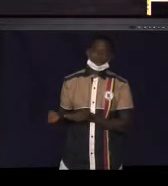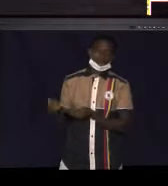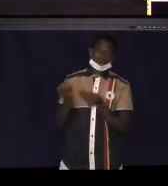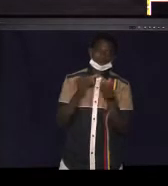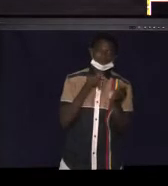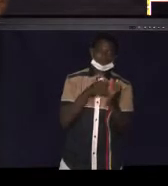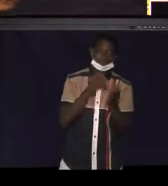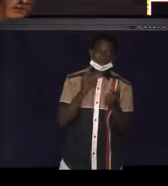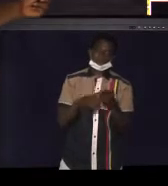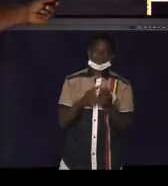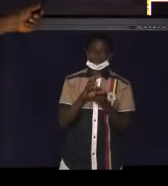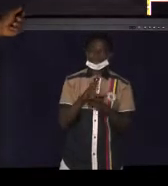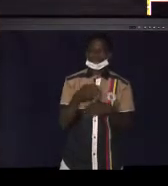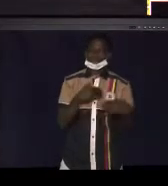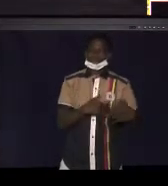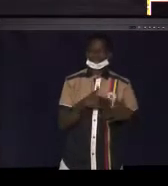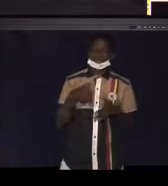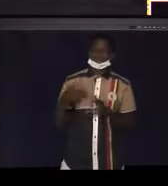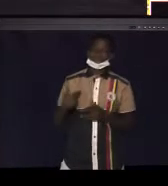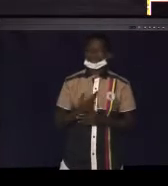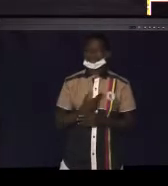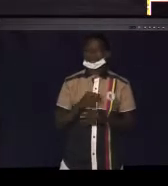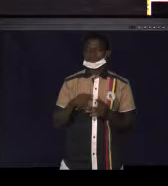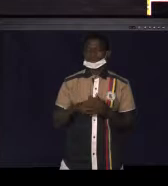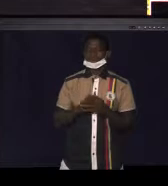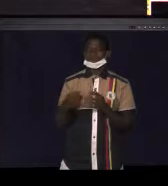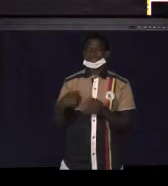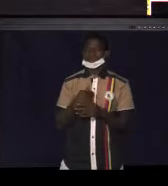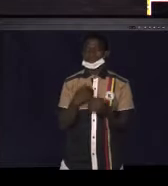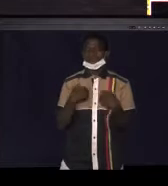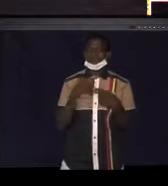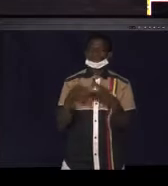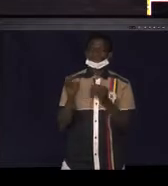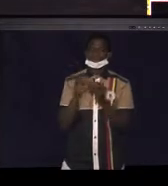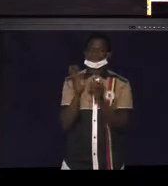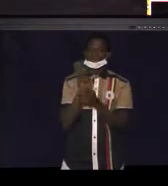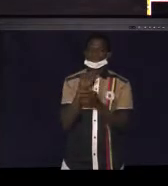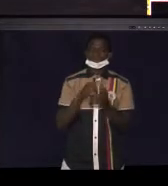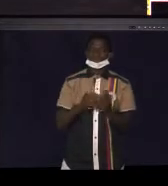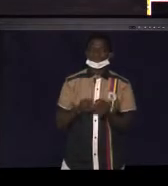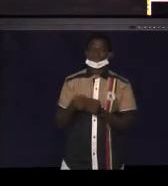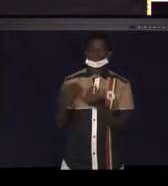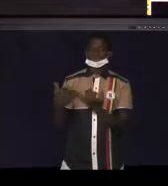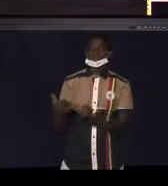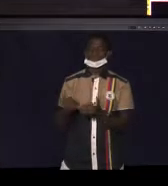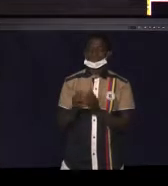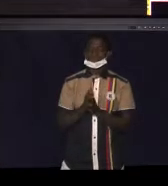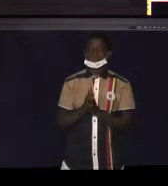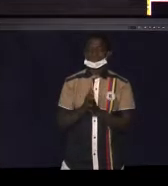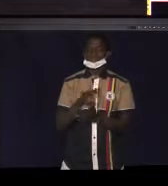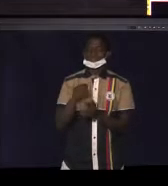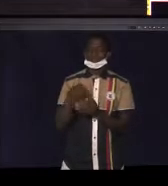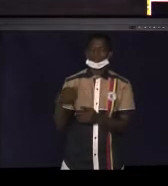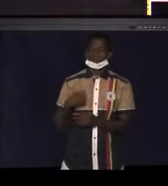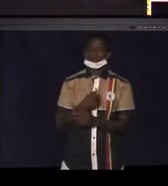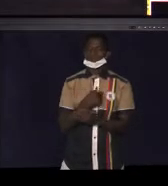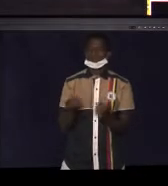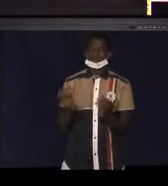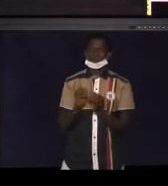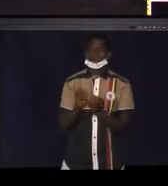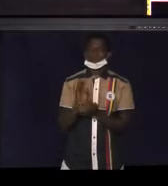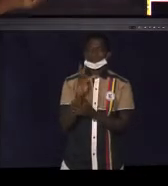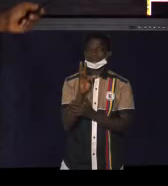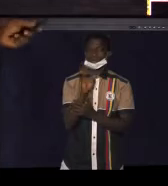the liter side. So let's begin. We have to add them together. Now, when we